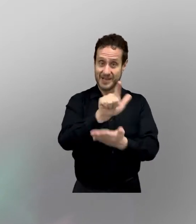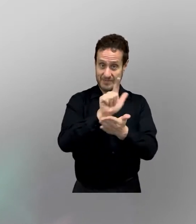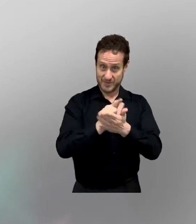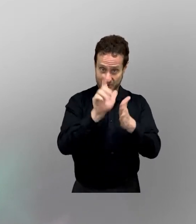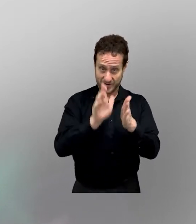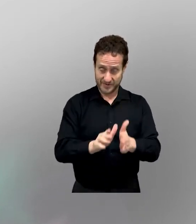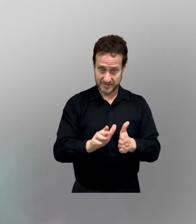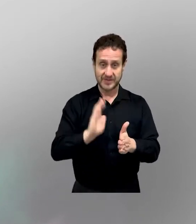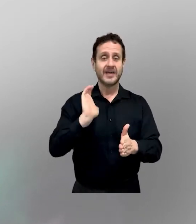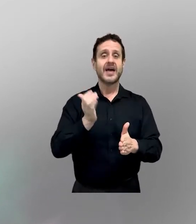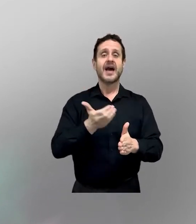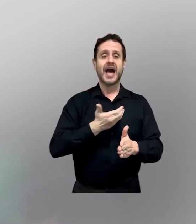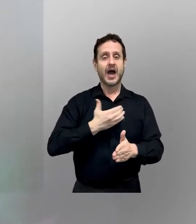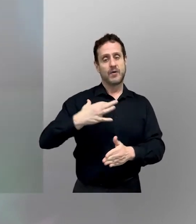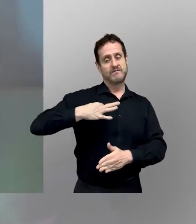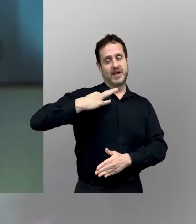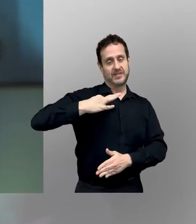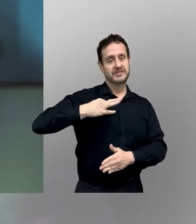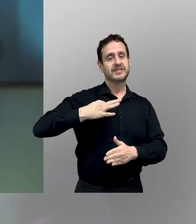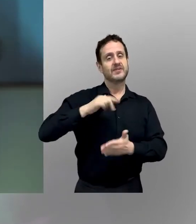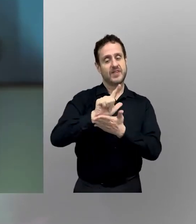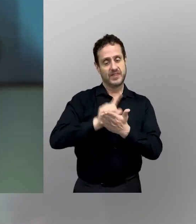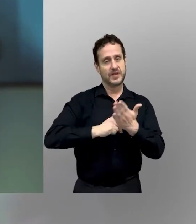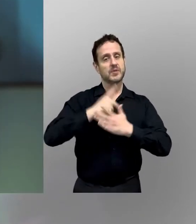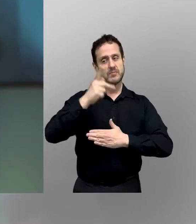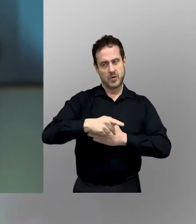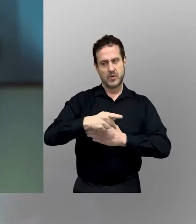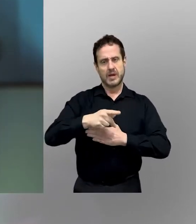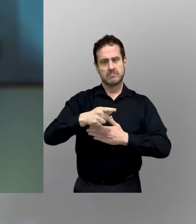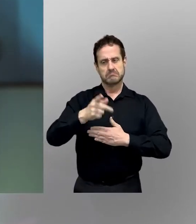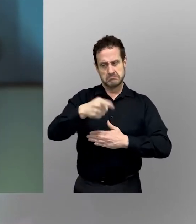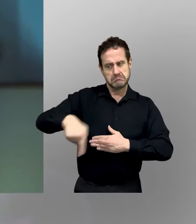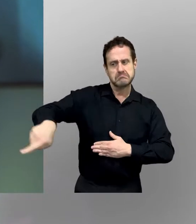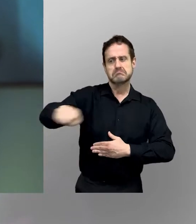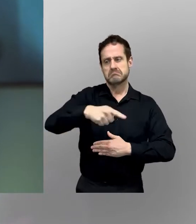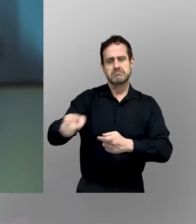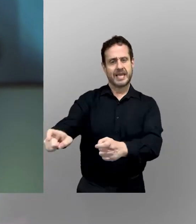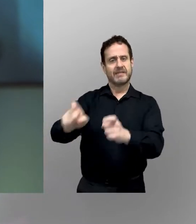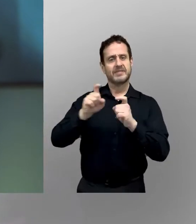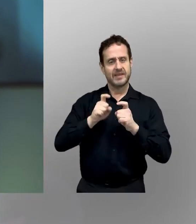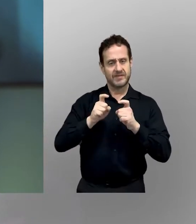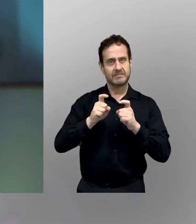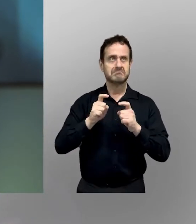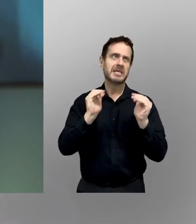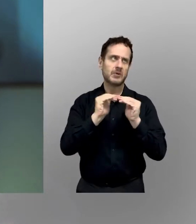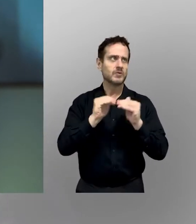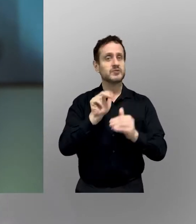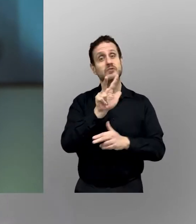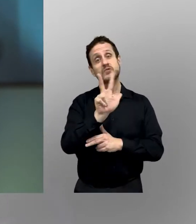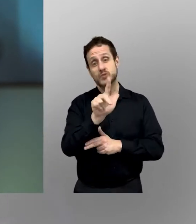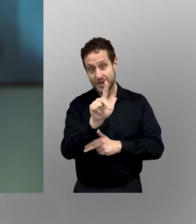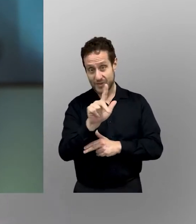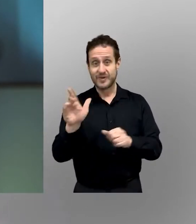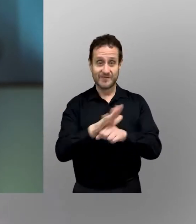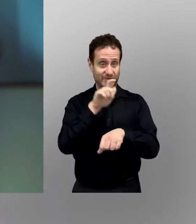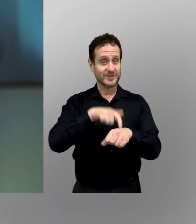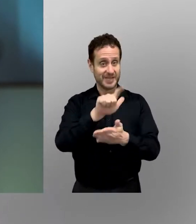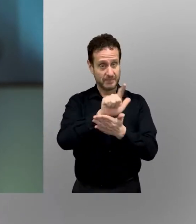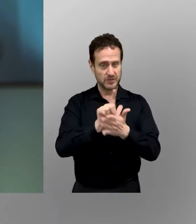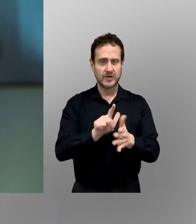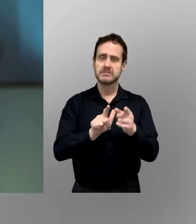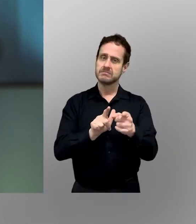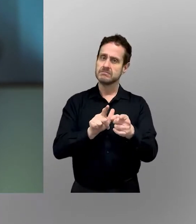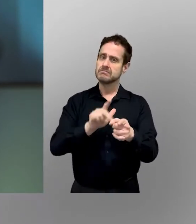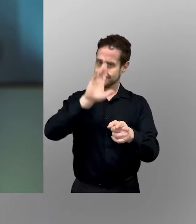additional full-time attorneys. Our entire pro bono program has contributed the equivalent of 23 full-time